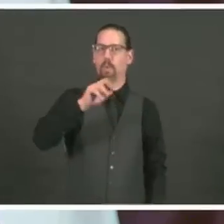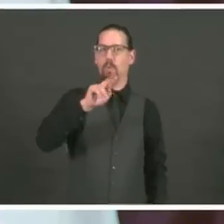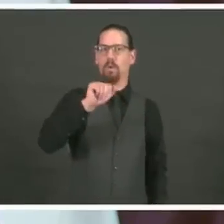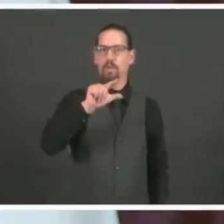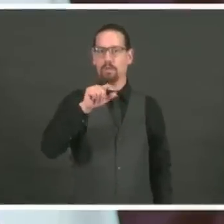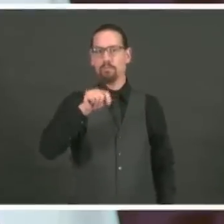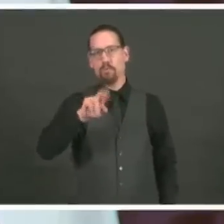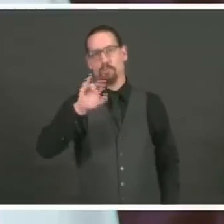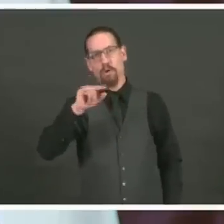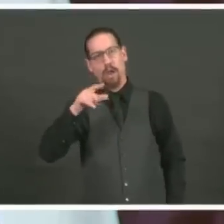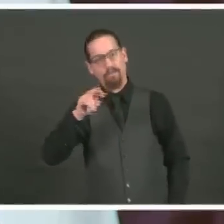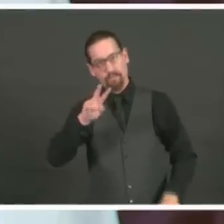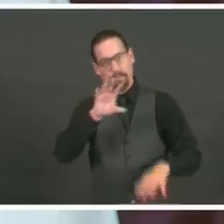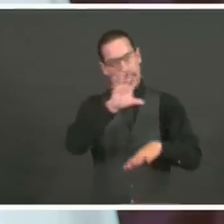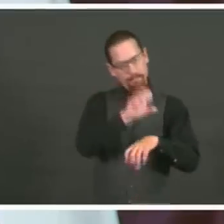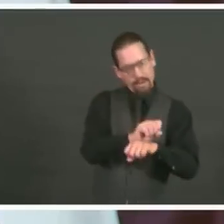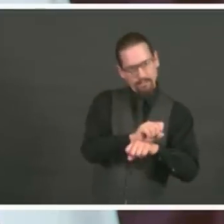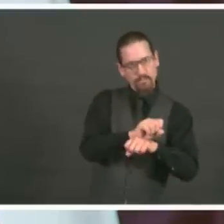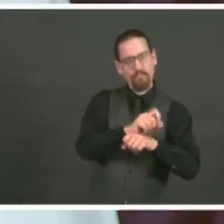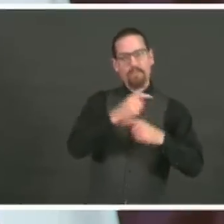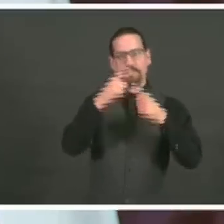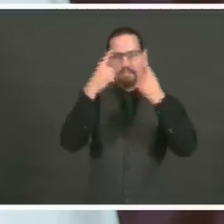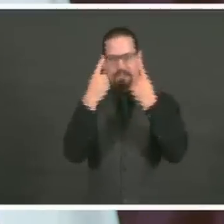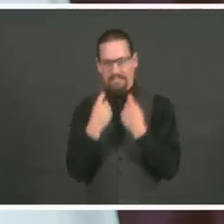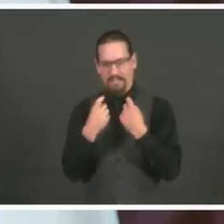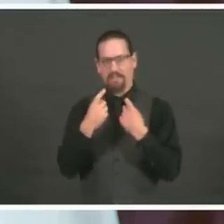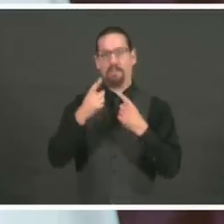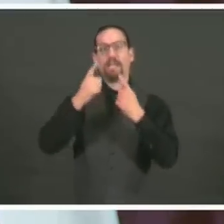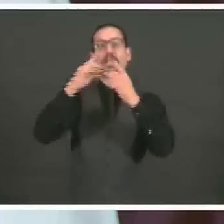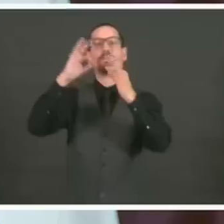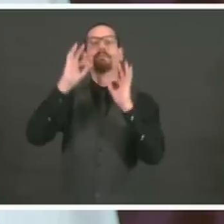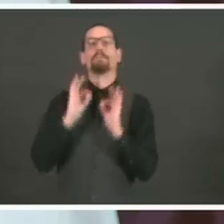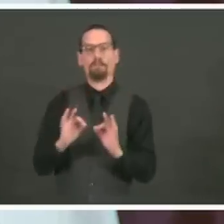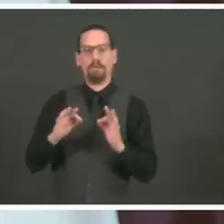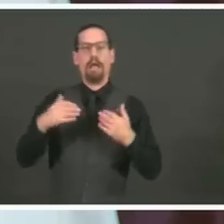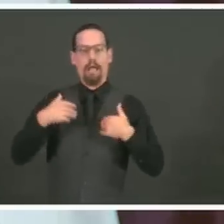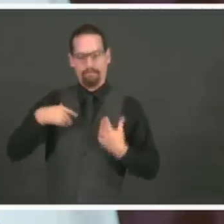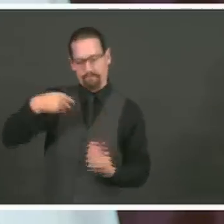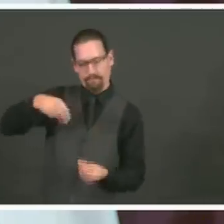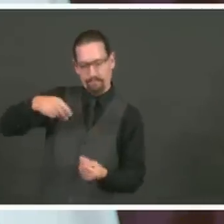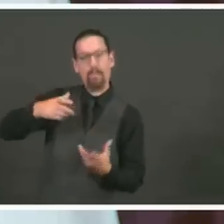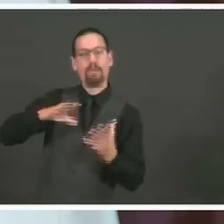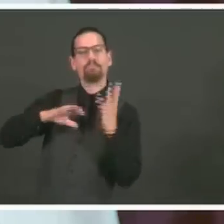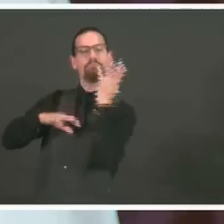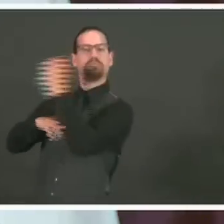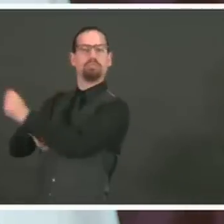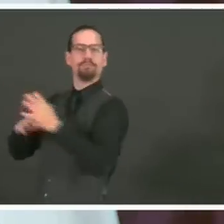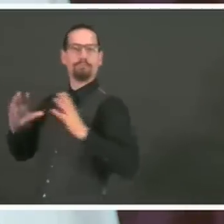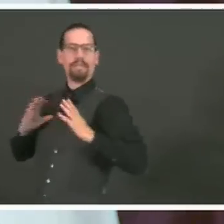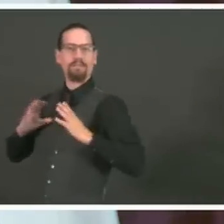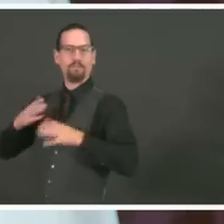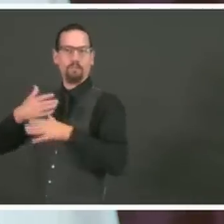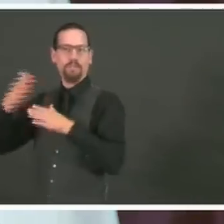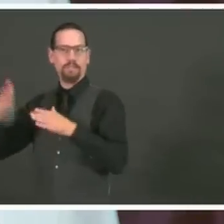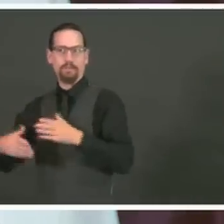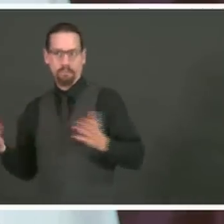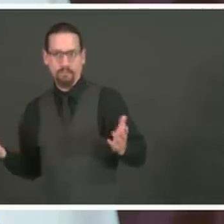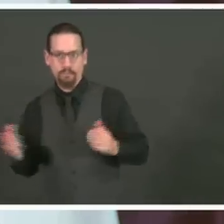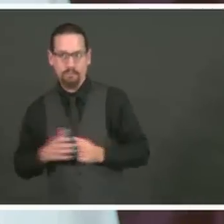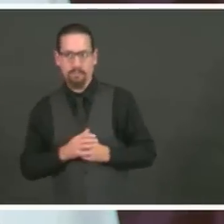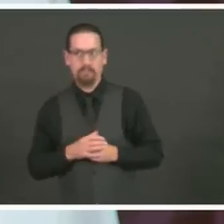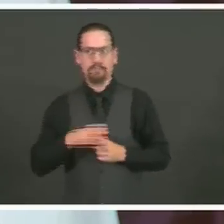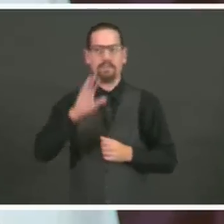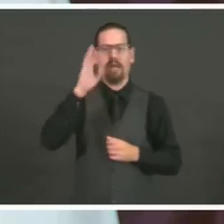a better job, and we're constantly on it, every day, trying to get better. And we will continue to do that to bring down the